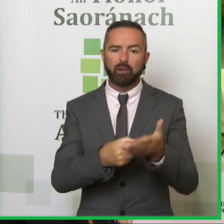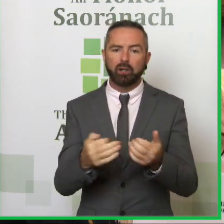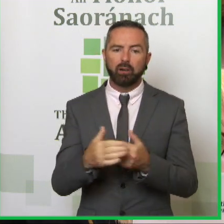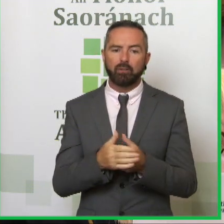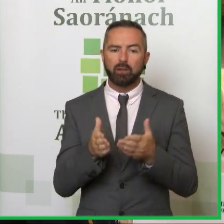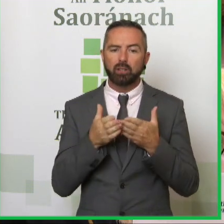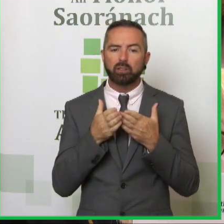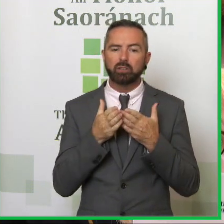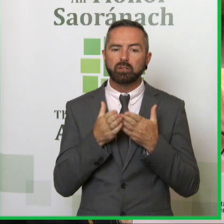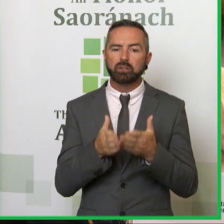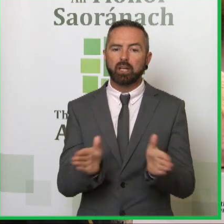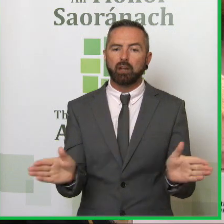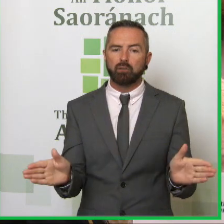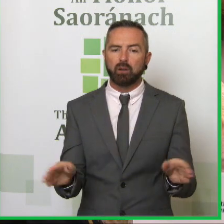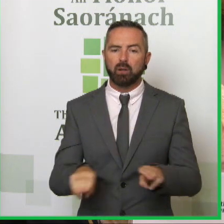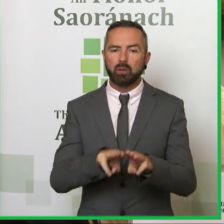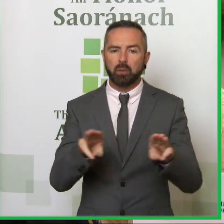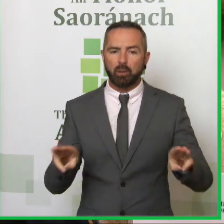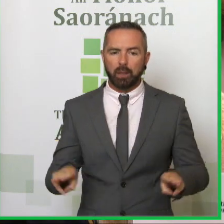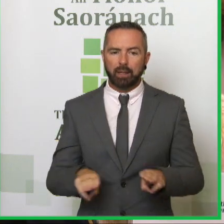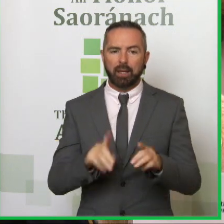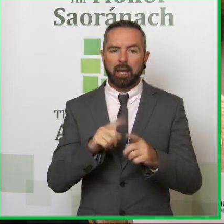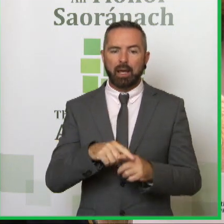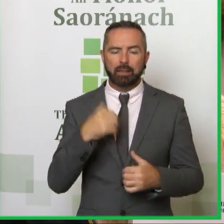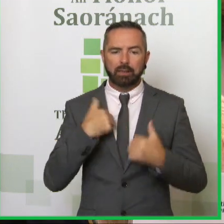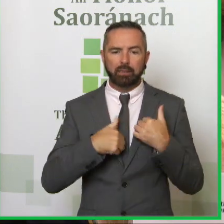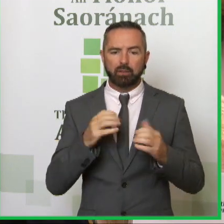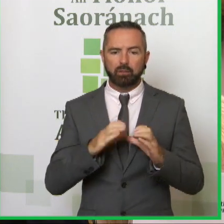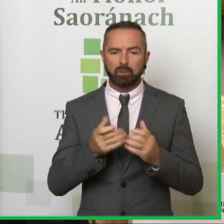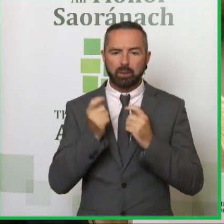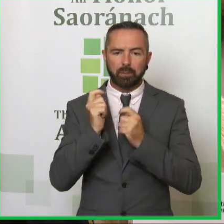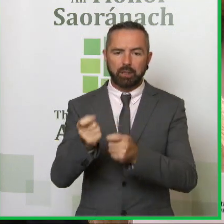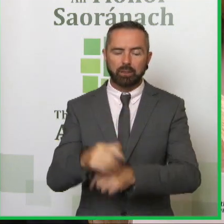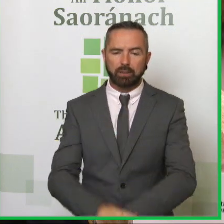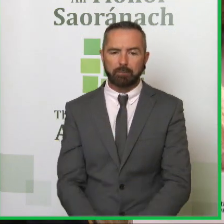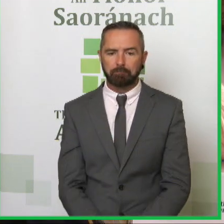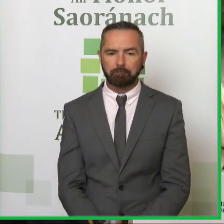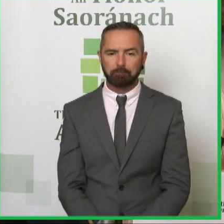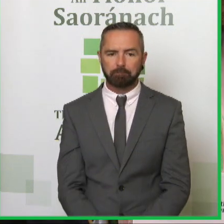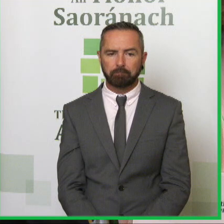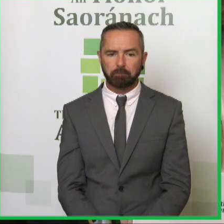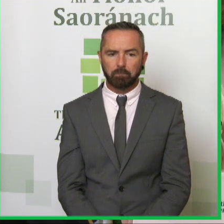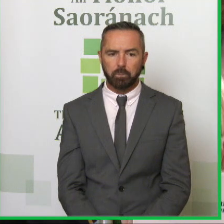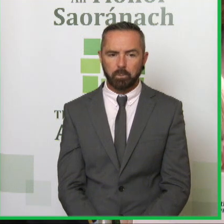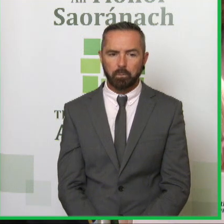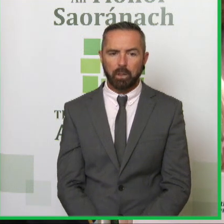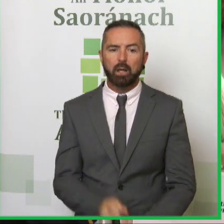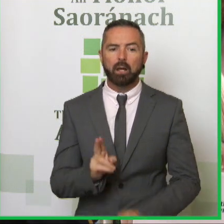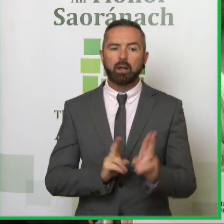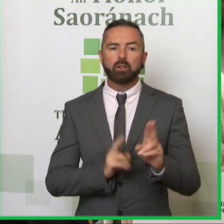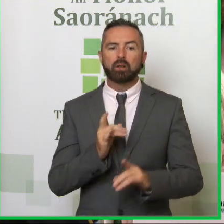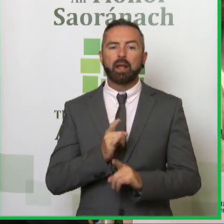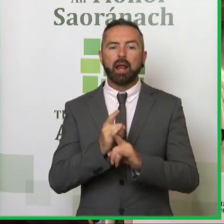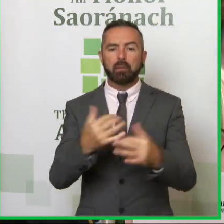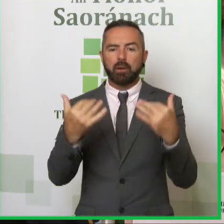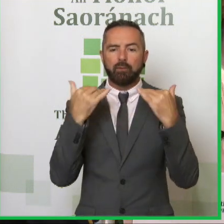general public and stakeholder submissions, and it should inform the development and